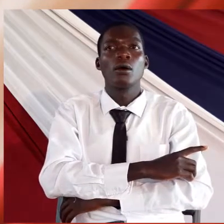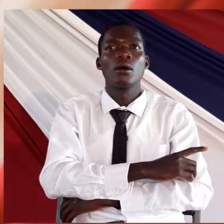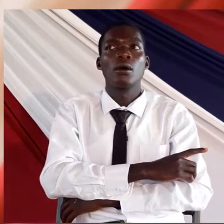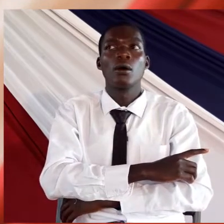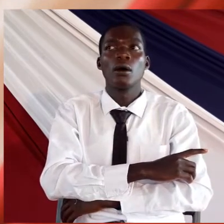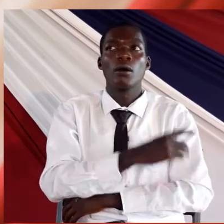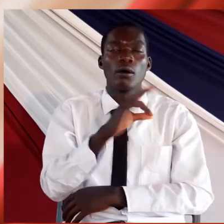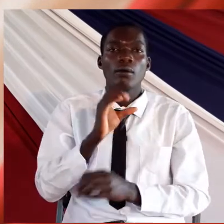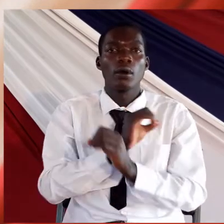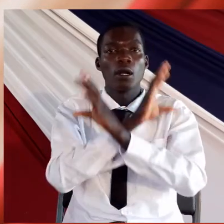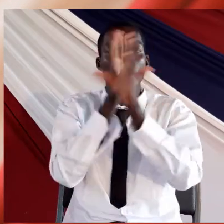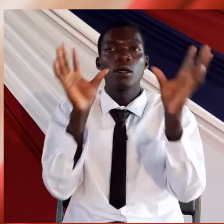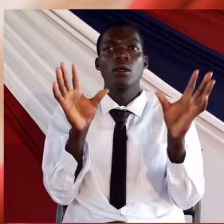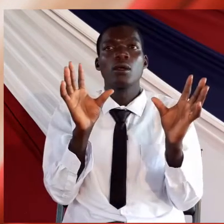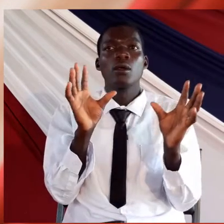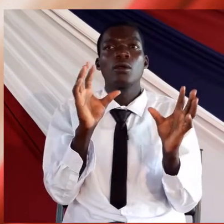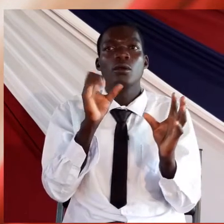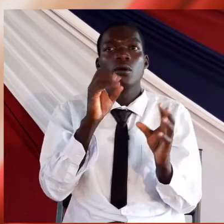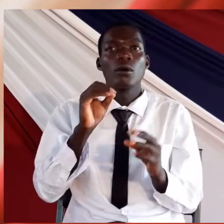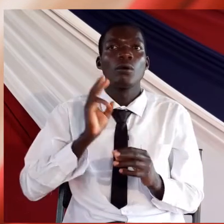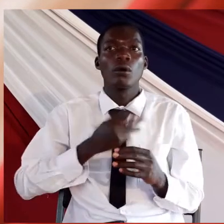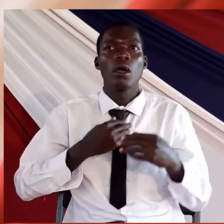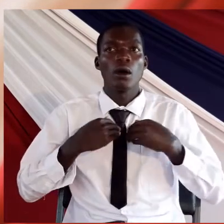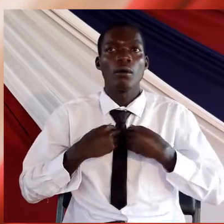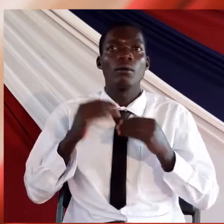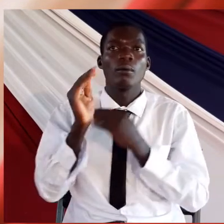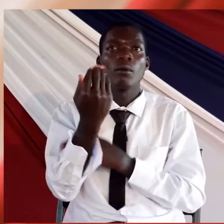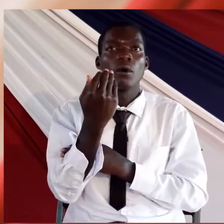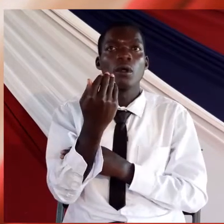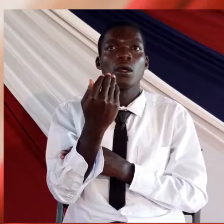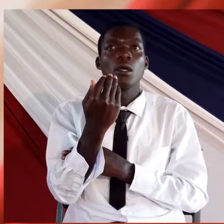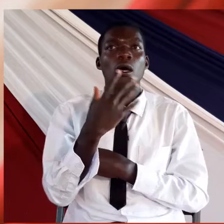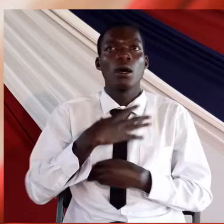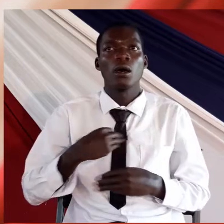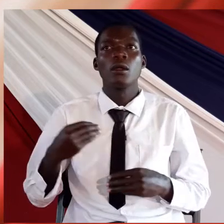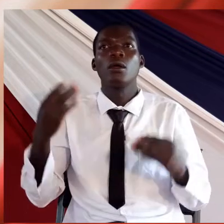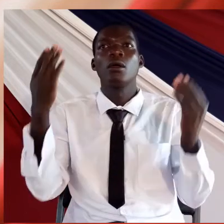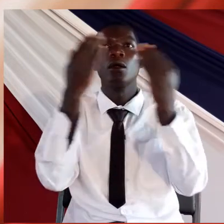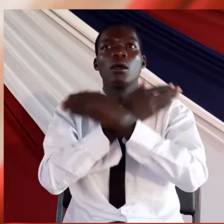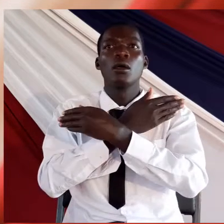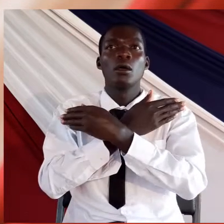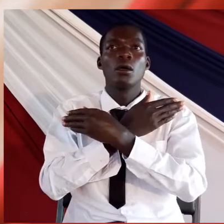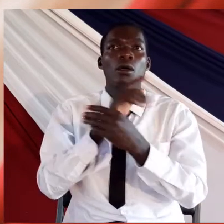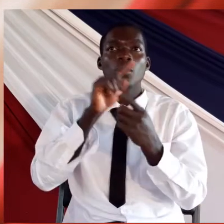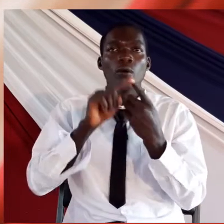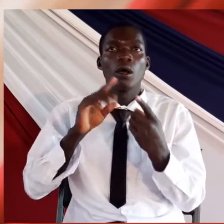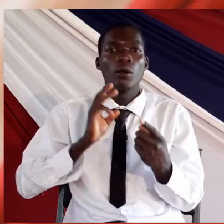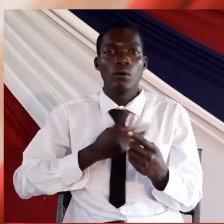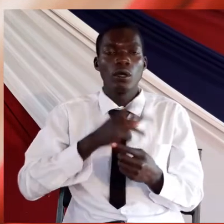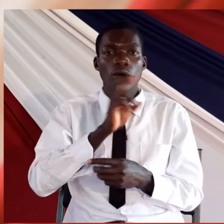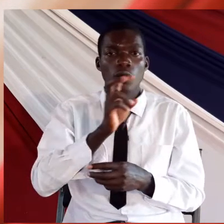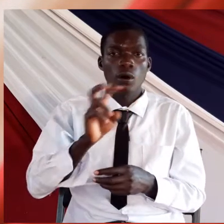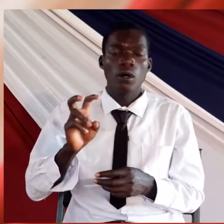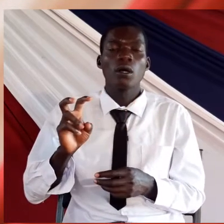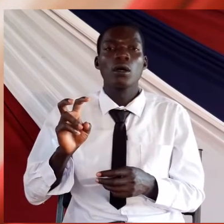and the night. And so we have morning and evening. And so when we talk of the day one,